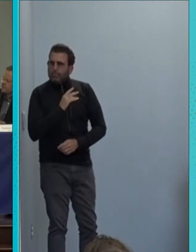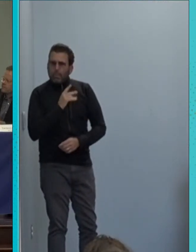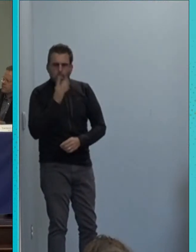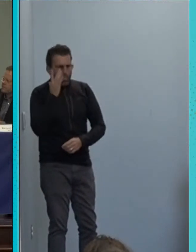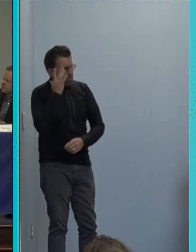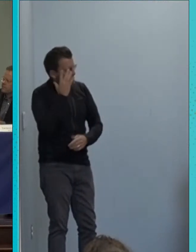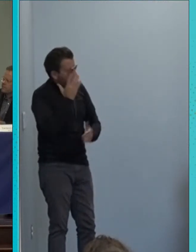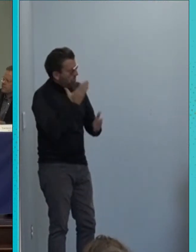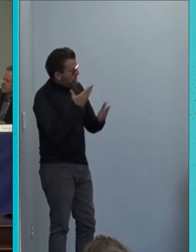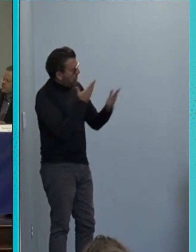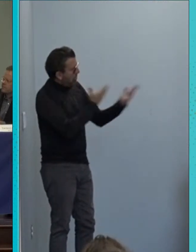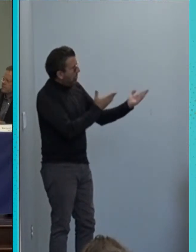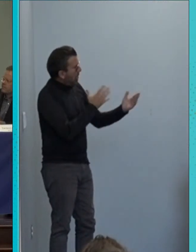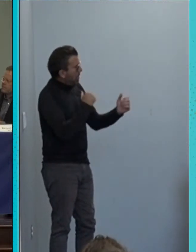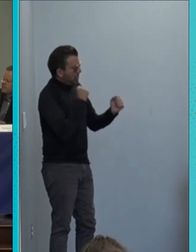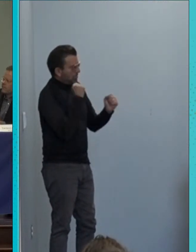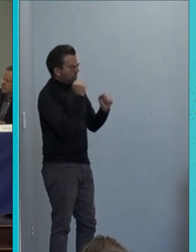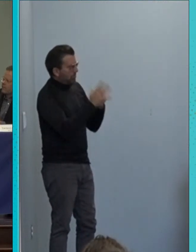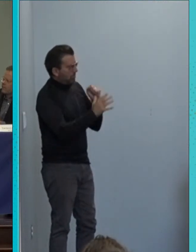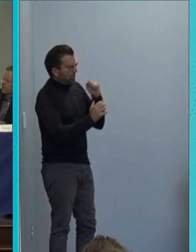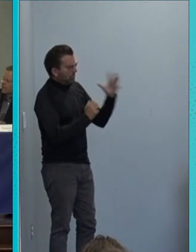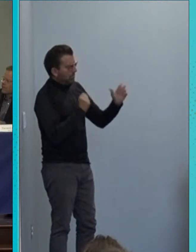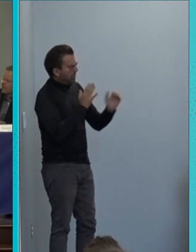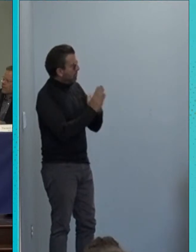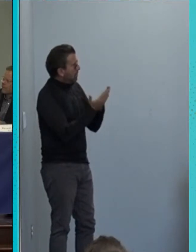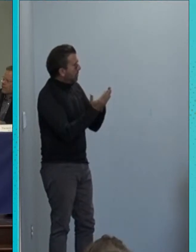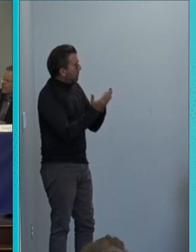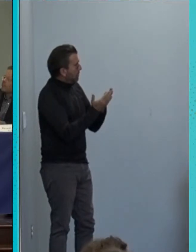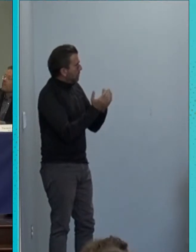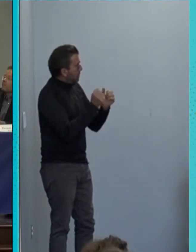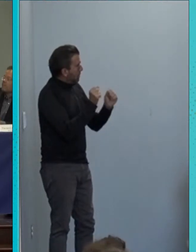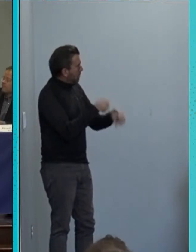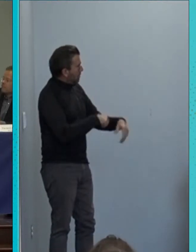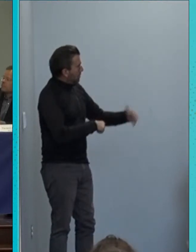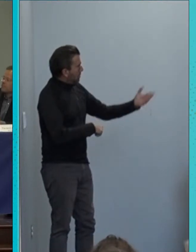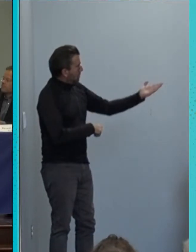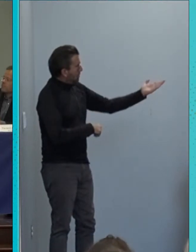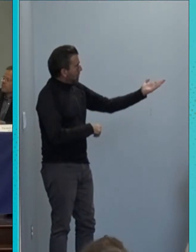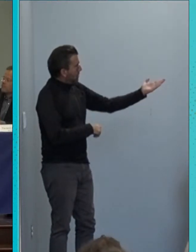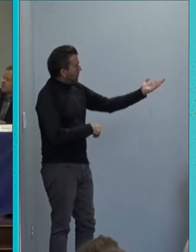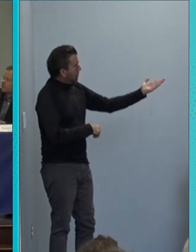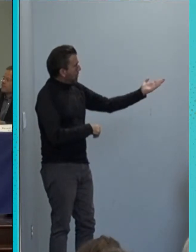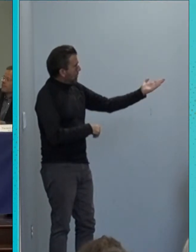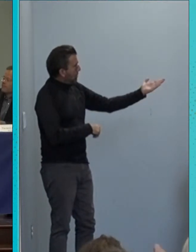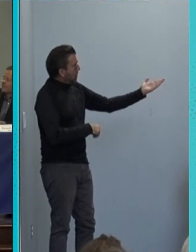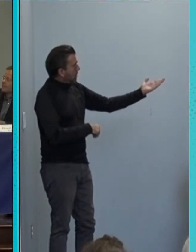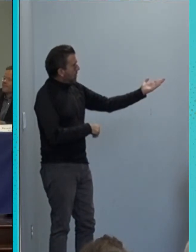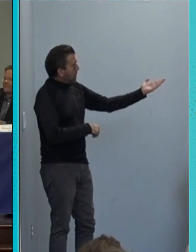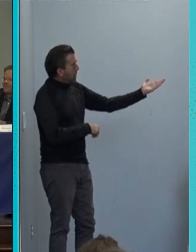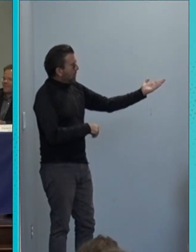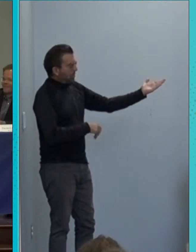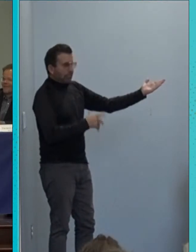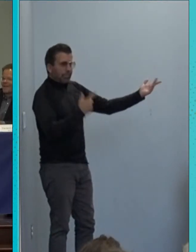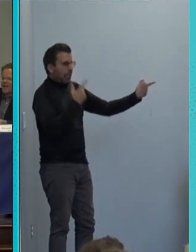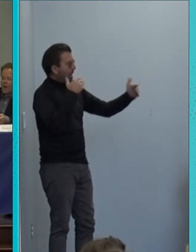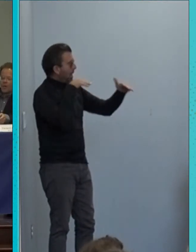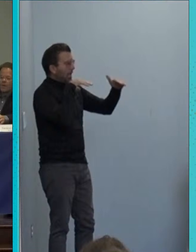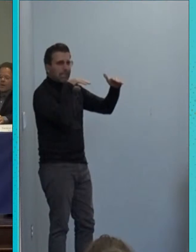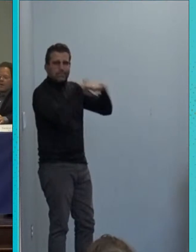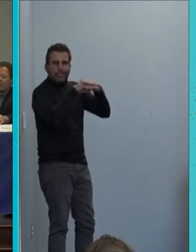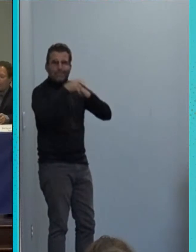deaf-blind people being able to experience the book as well. Are you going to have someone sign the book